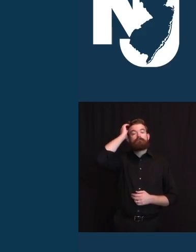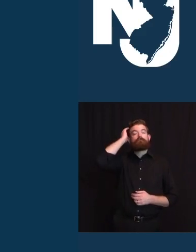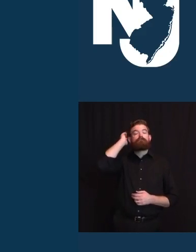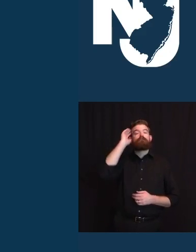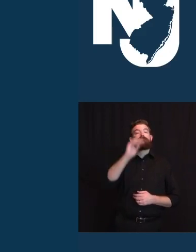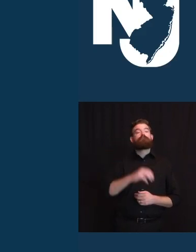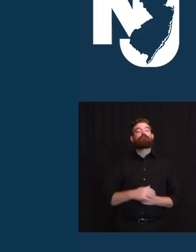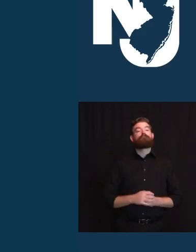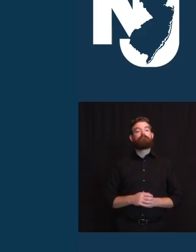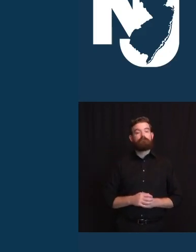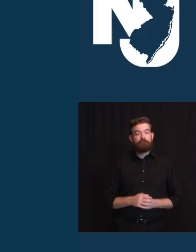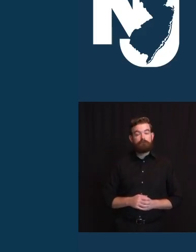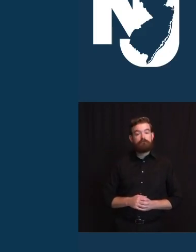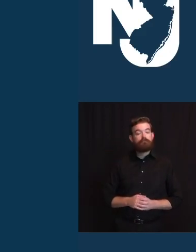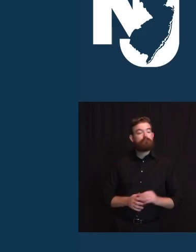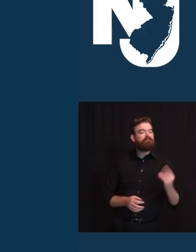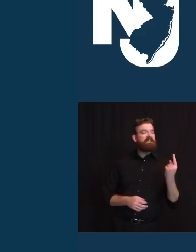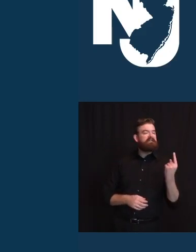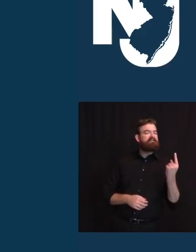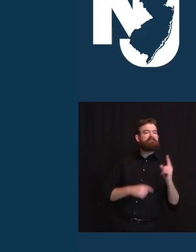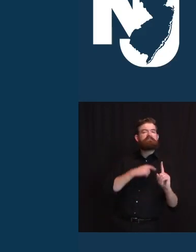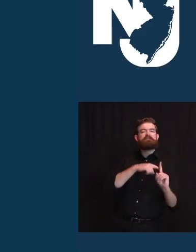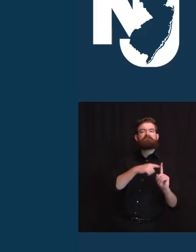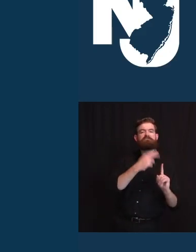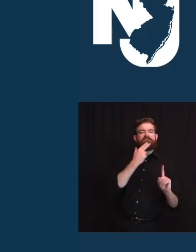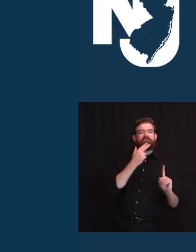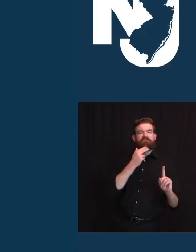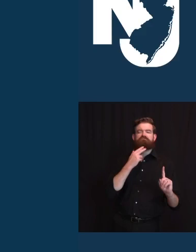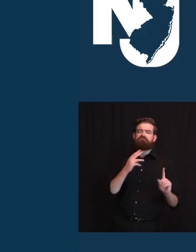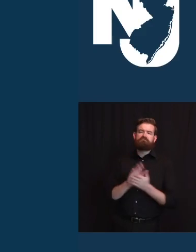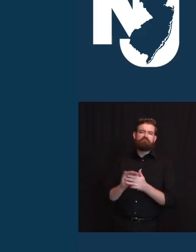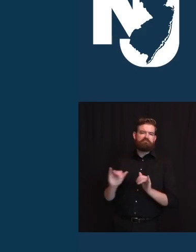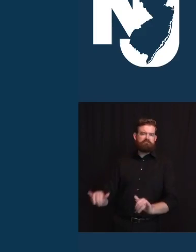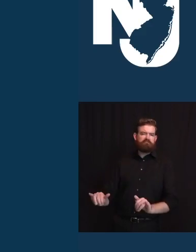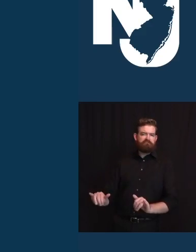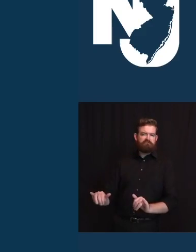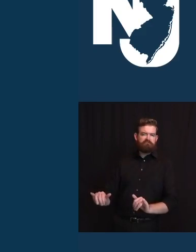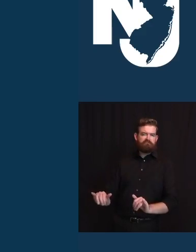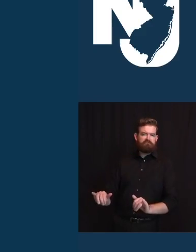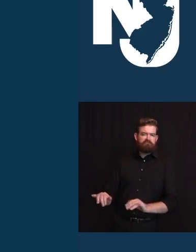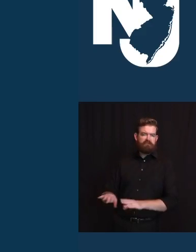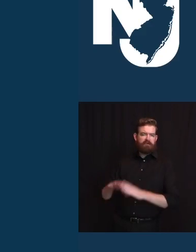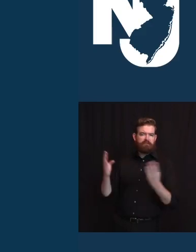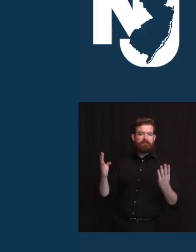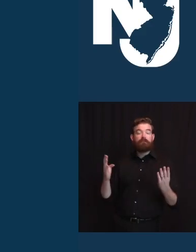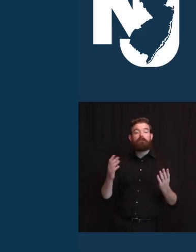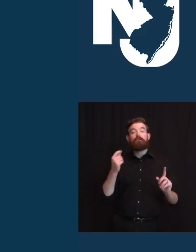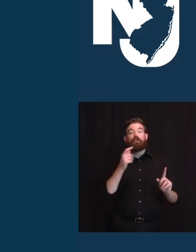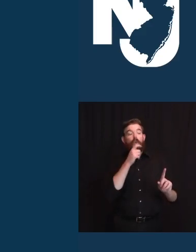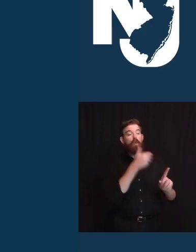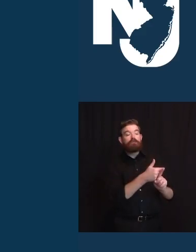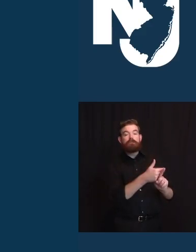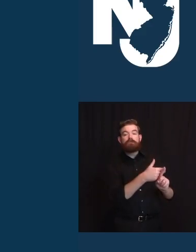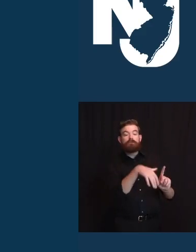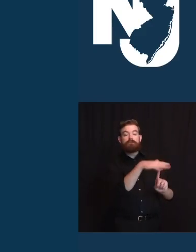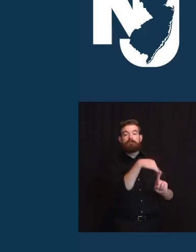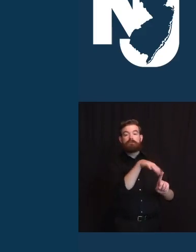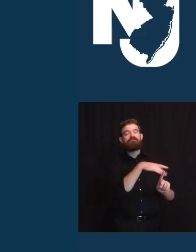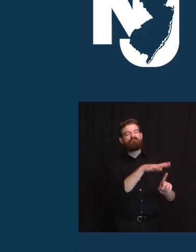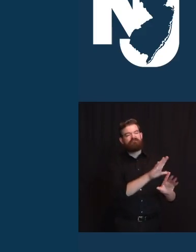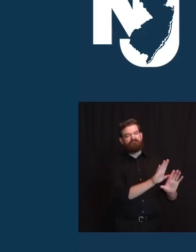Any students or staff in close contact with that case should be excluded from the school for 14 days. If there are 2 or